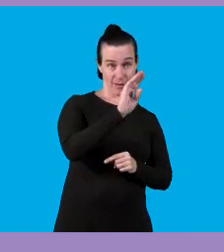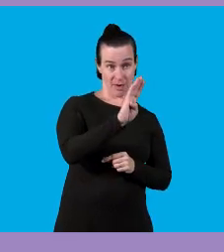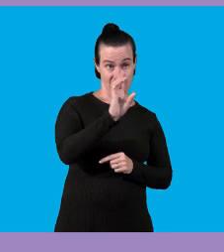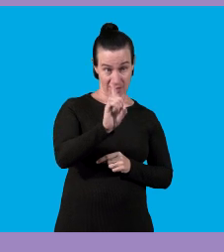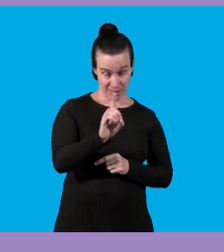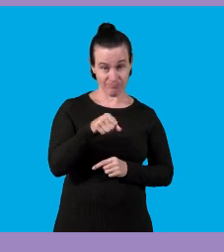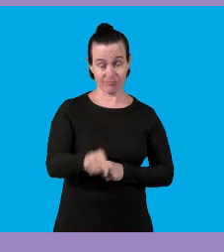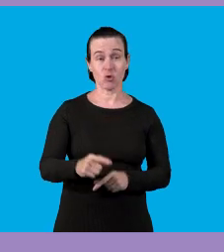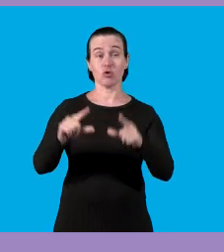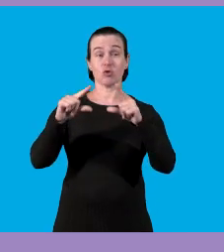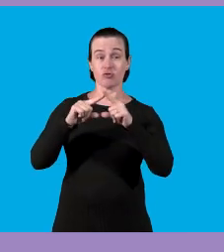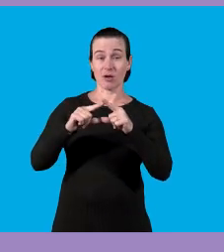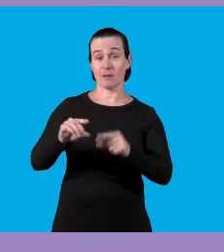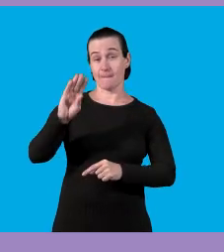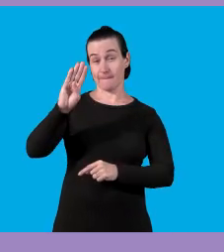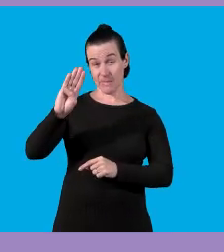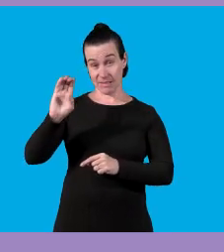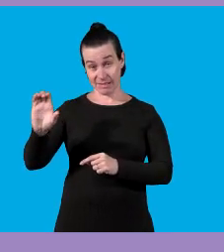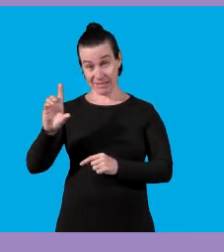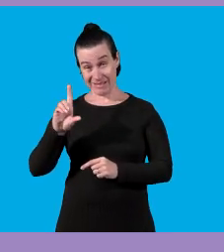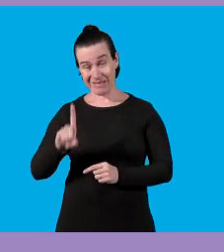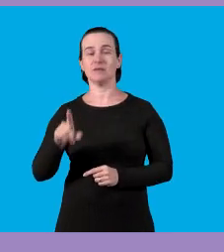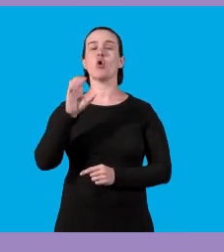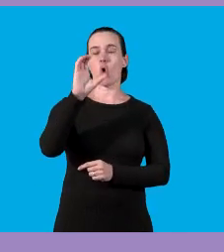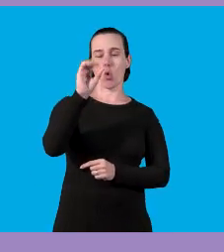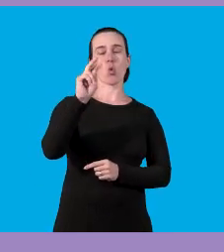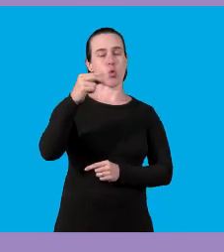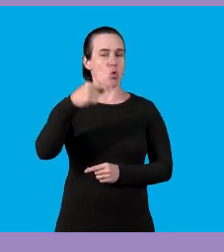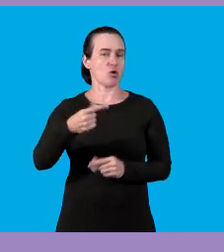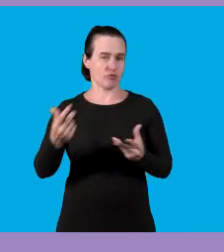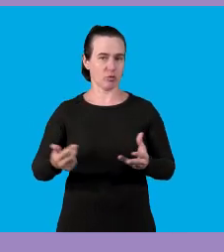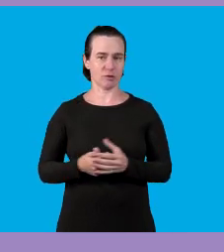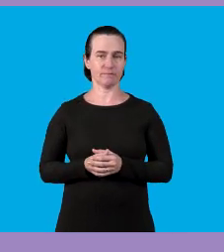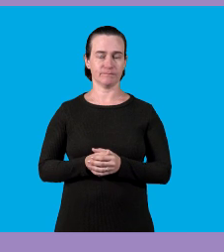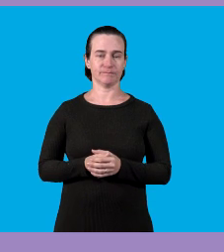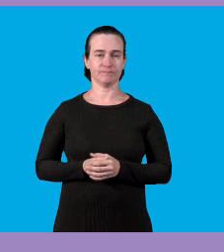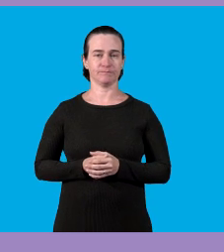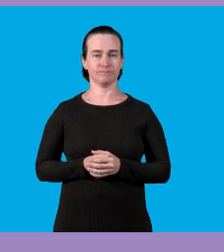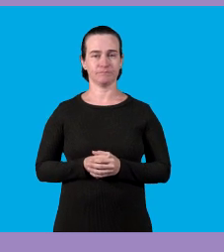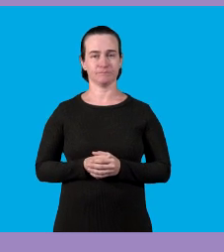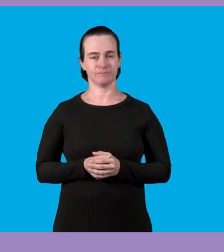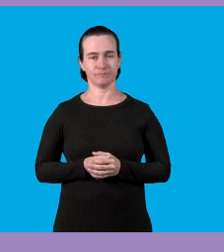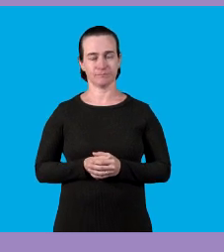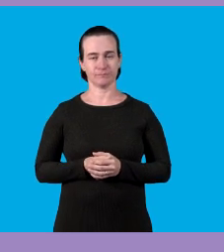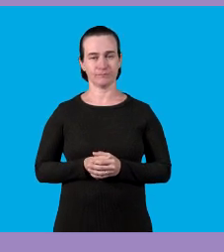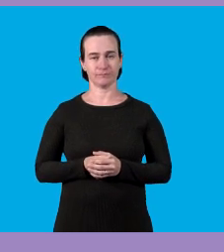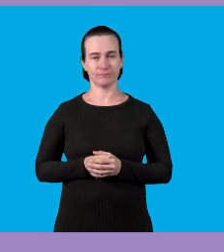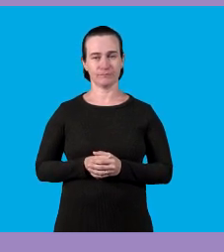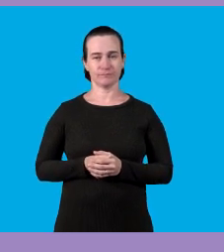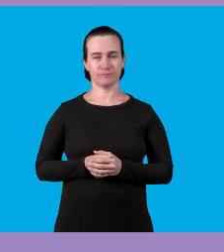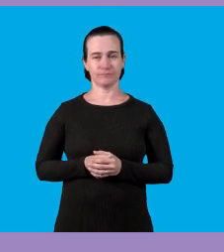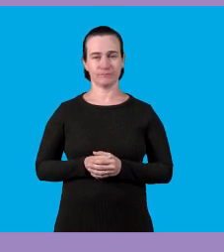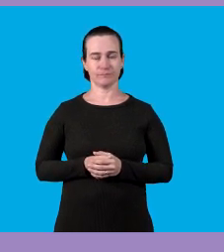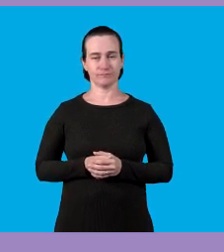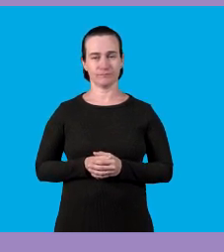triangle ABD is congruent to triangle